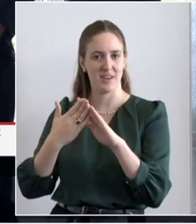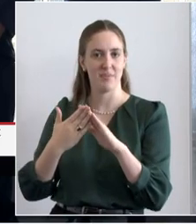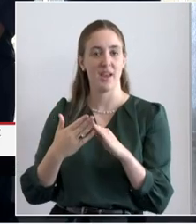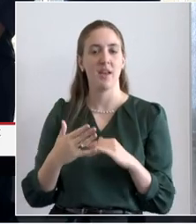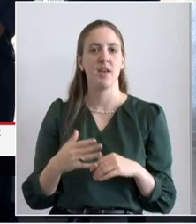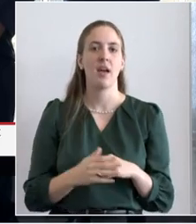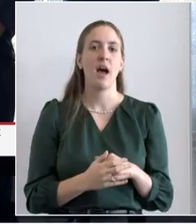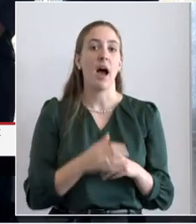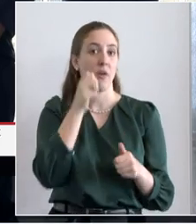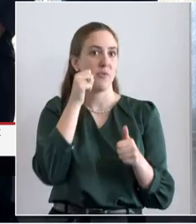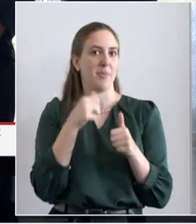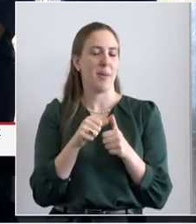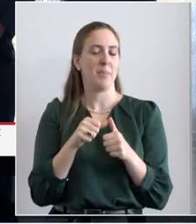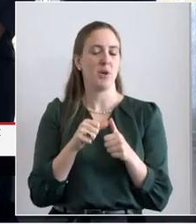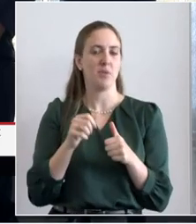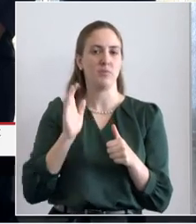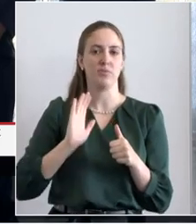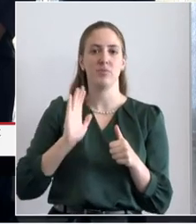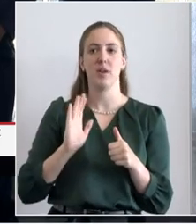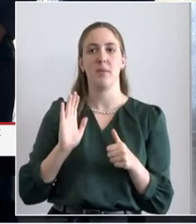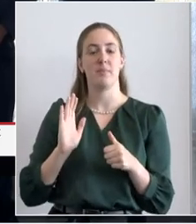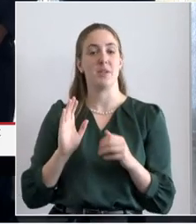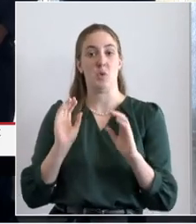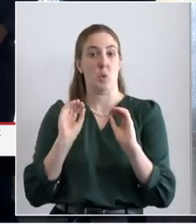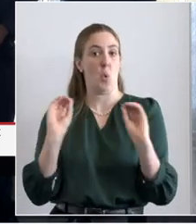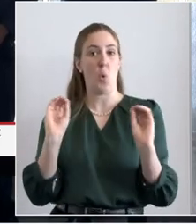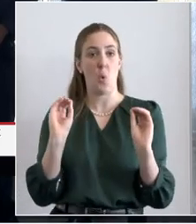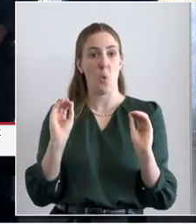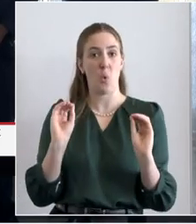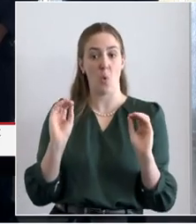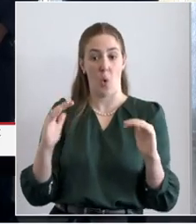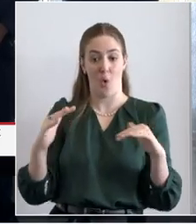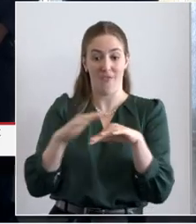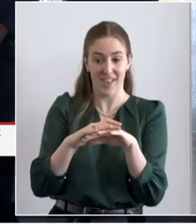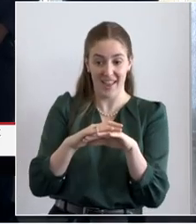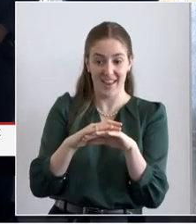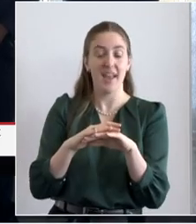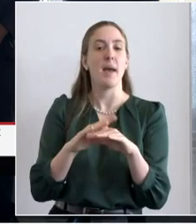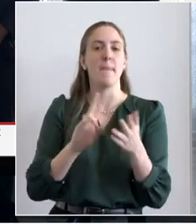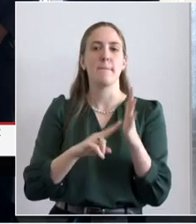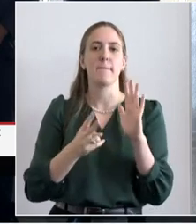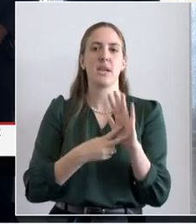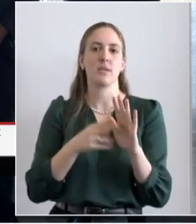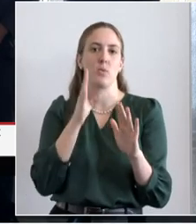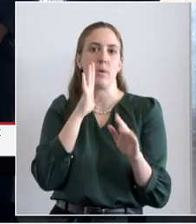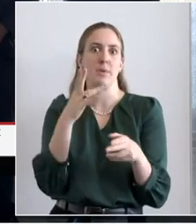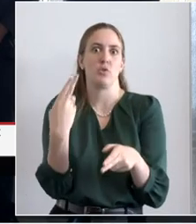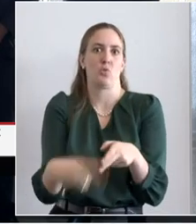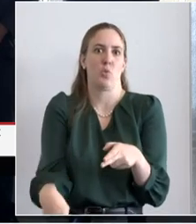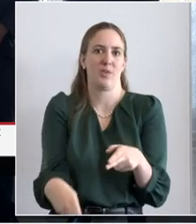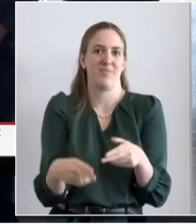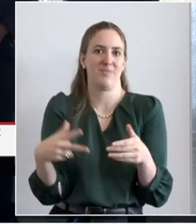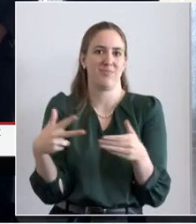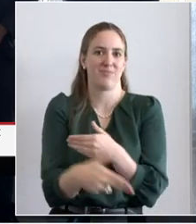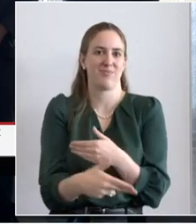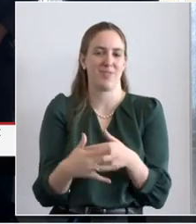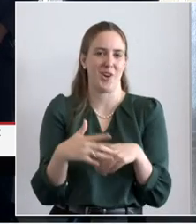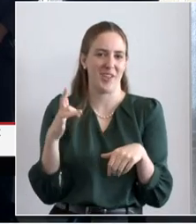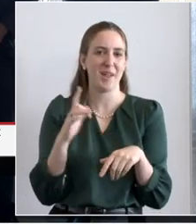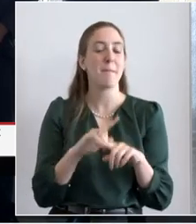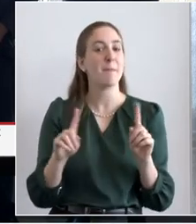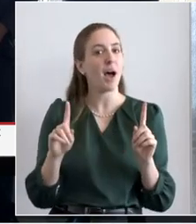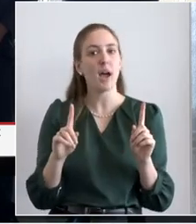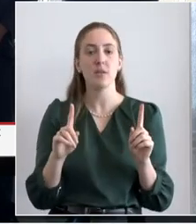overlay between MBE capacity and service needs, it was going to be a really short conversation. As it turned out, there is actually